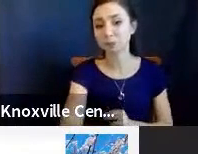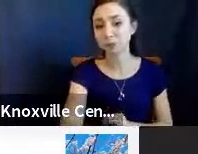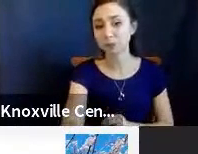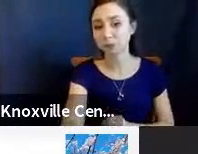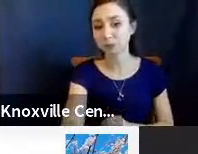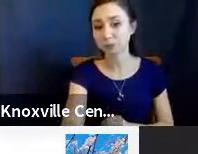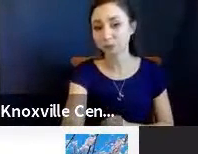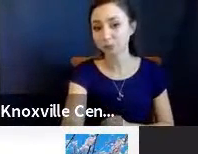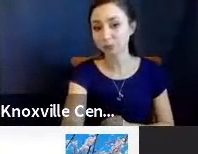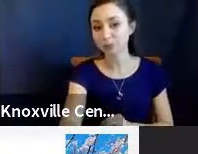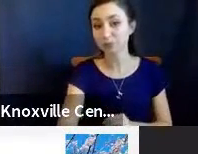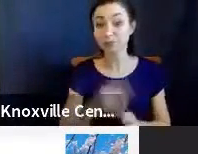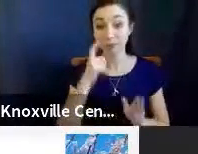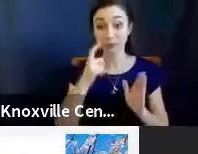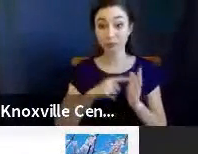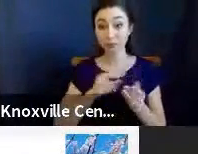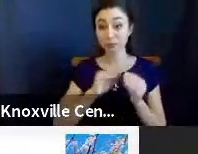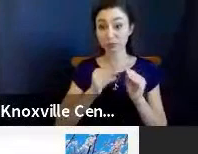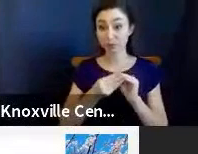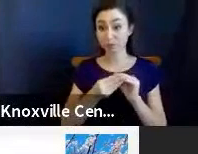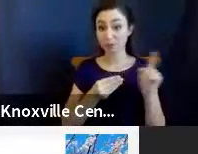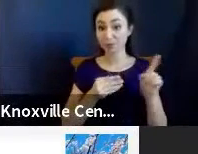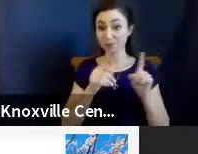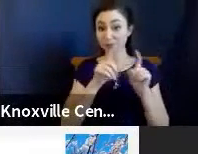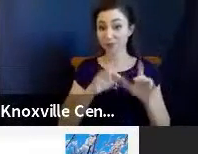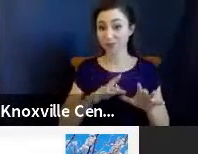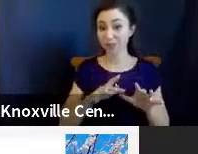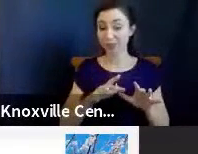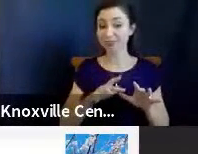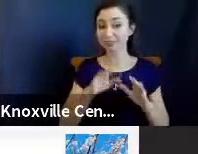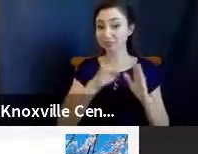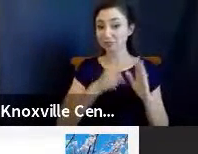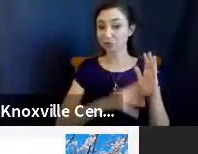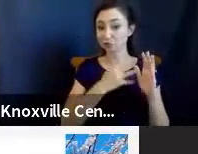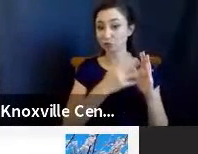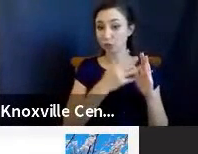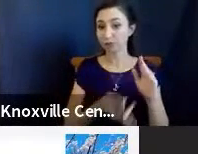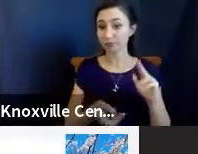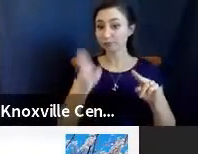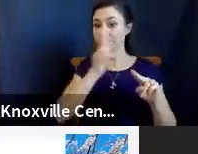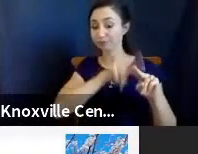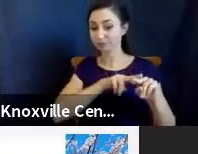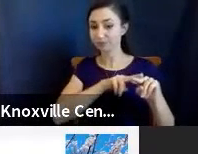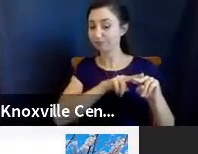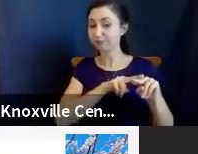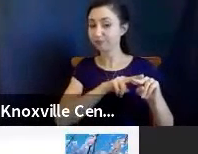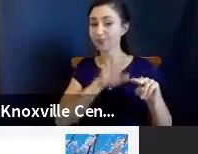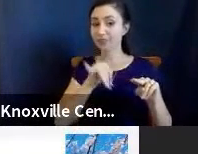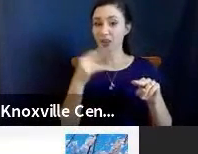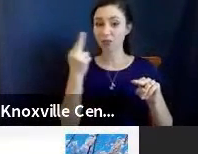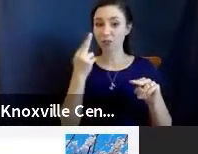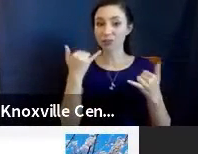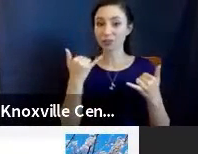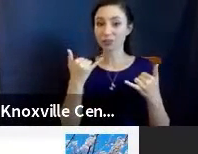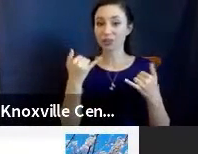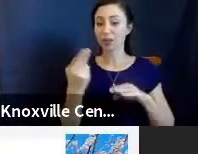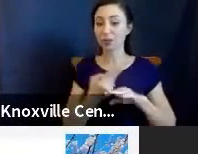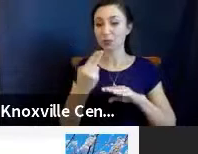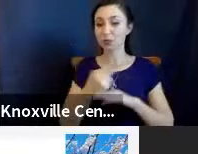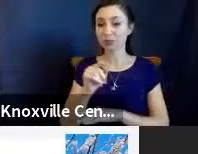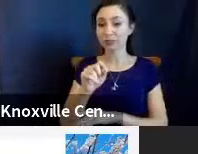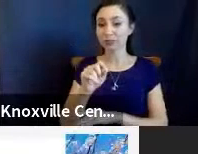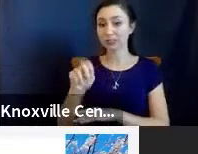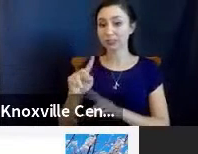You will notice the numbers on our test conducted chart have increased. That's because we're now using the Tennessee Department of